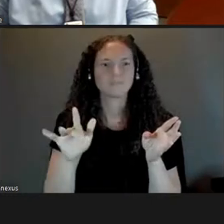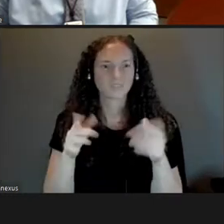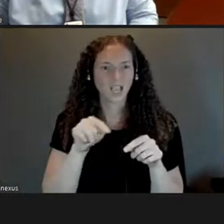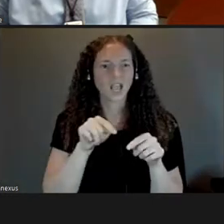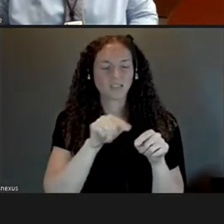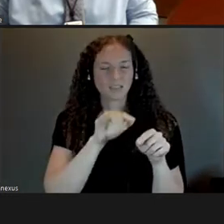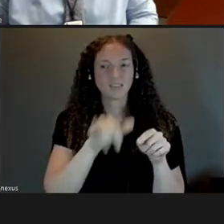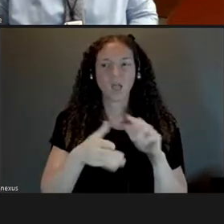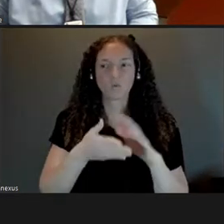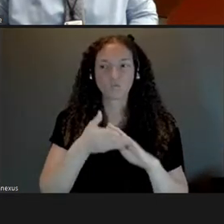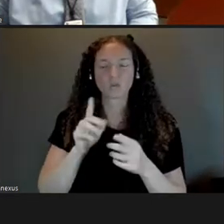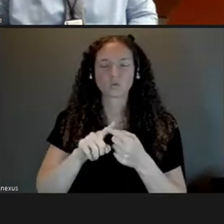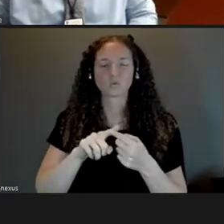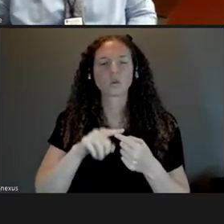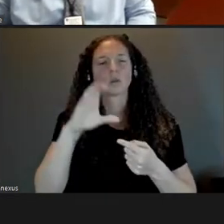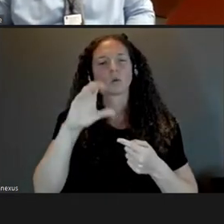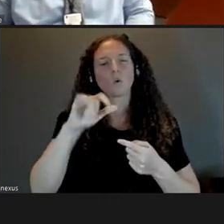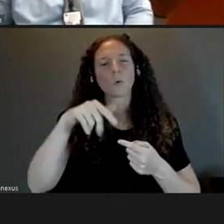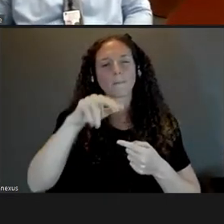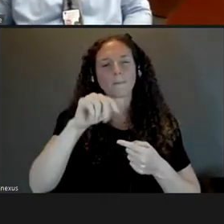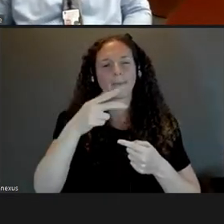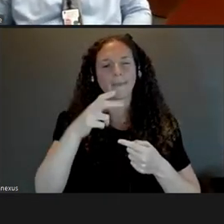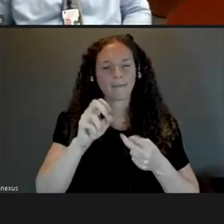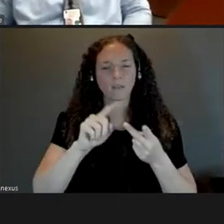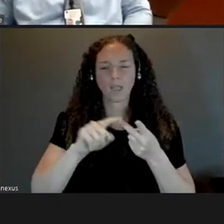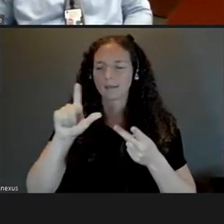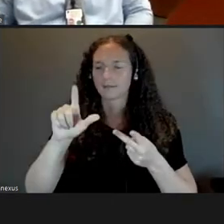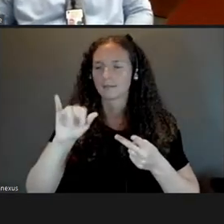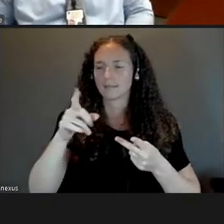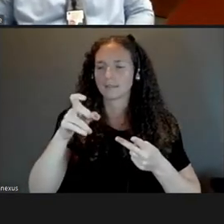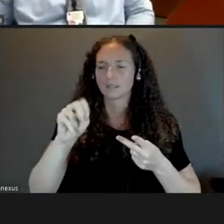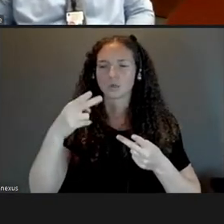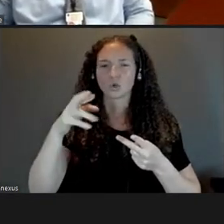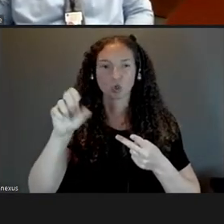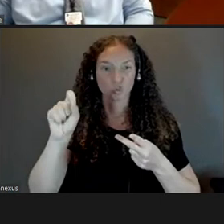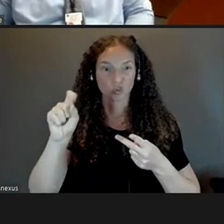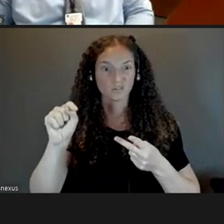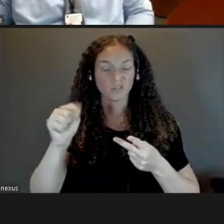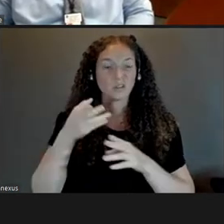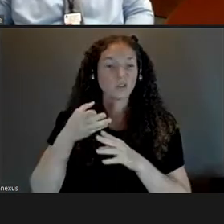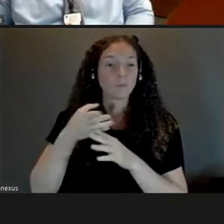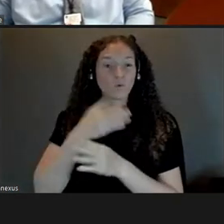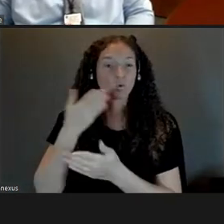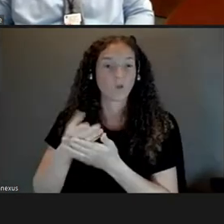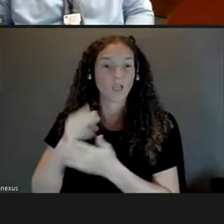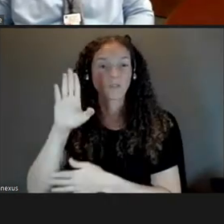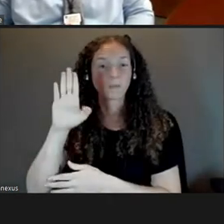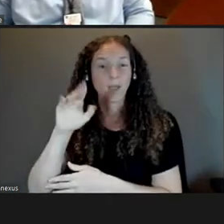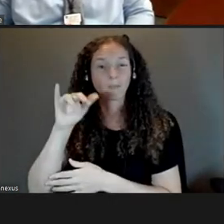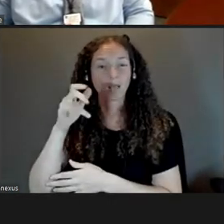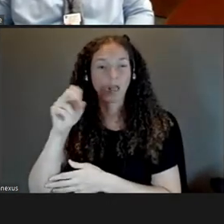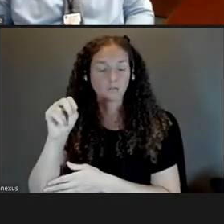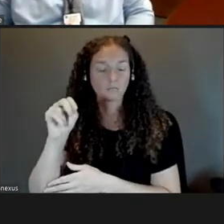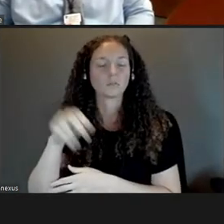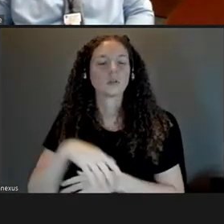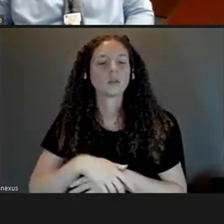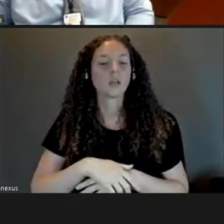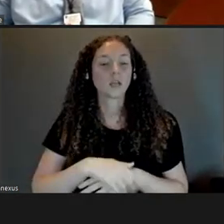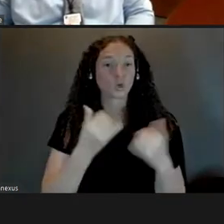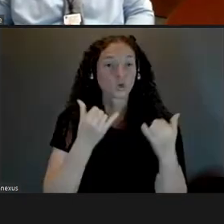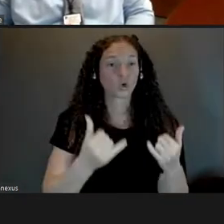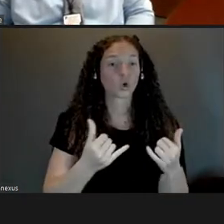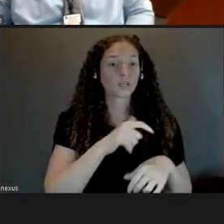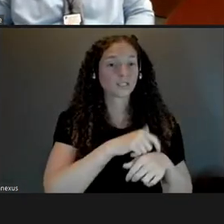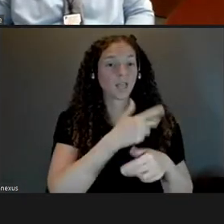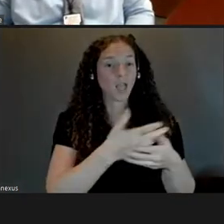and Lindenhurst before going to Babylon. Under the current timetable, at max, there is a 25-minute gap during this